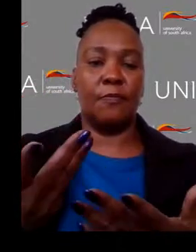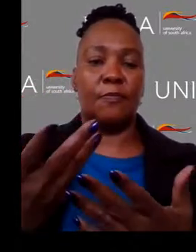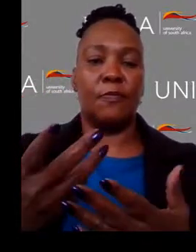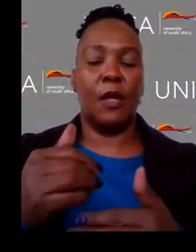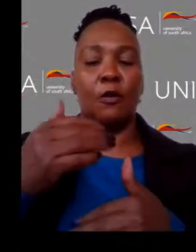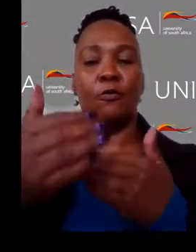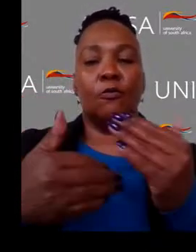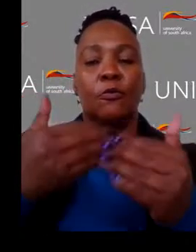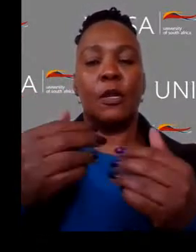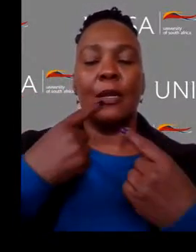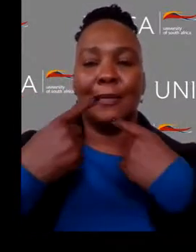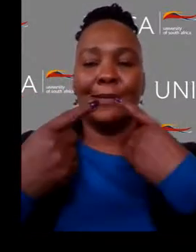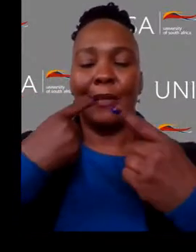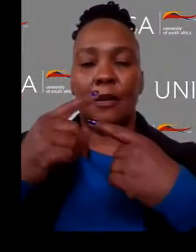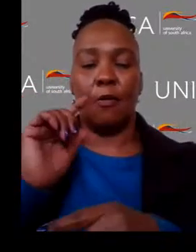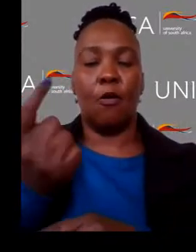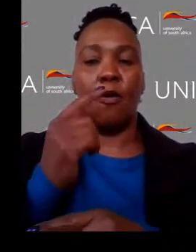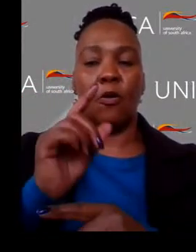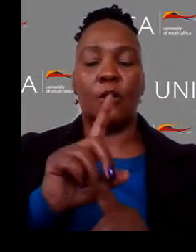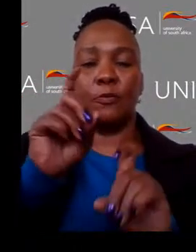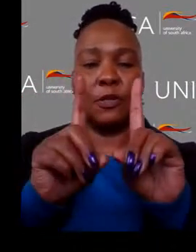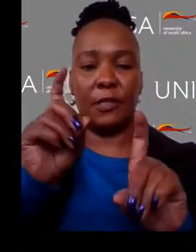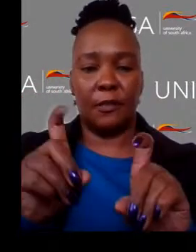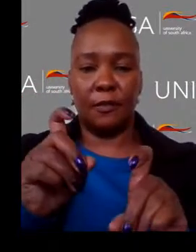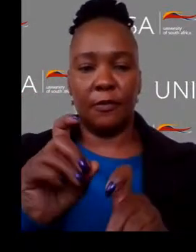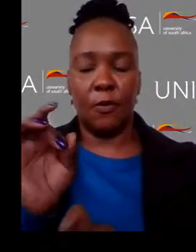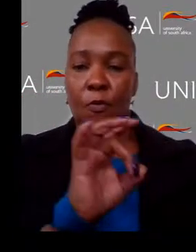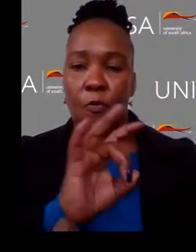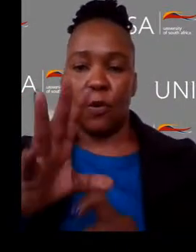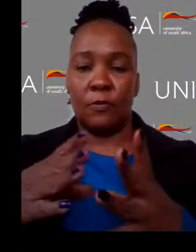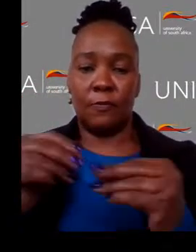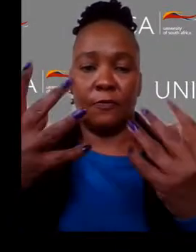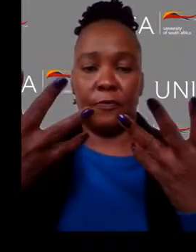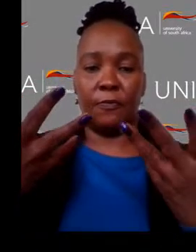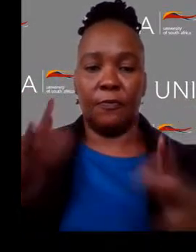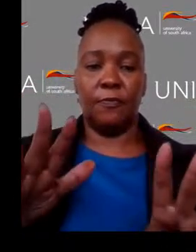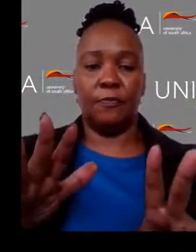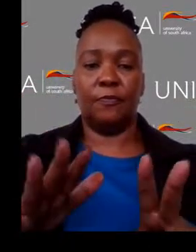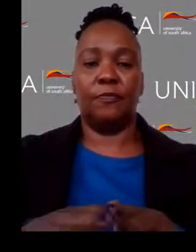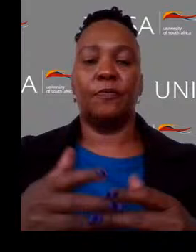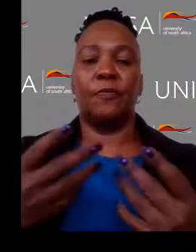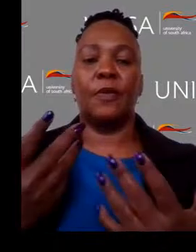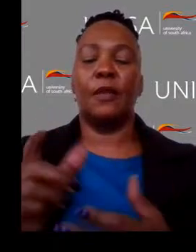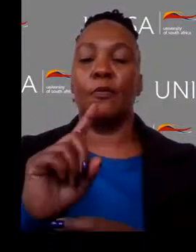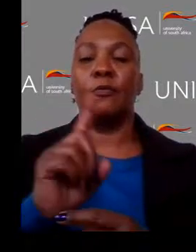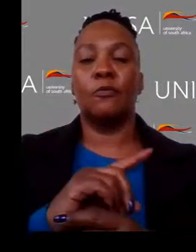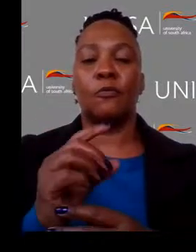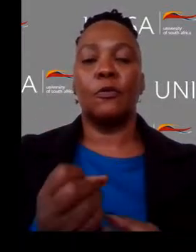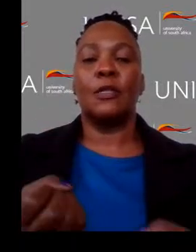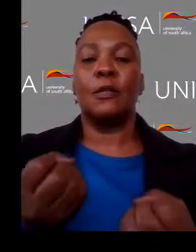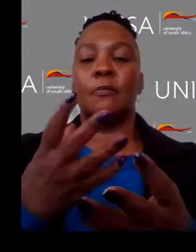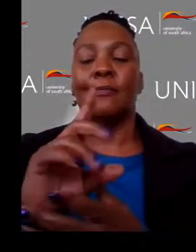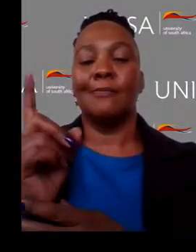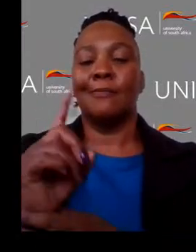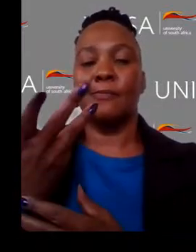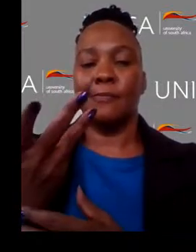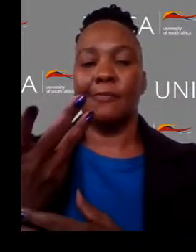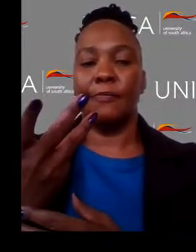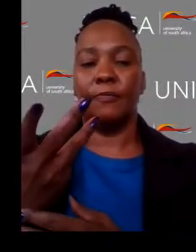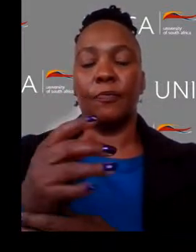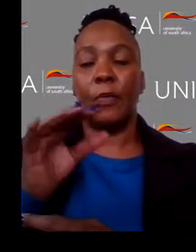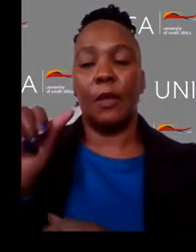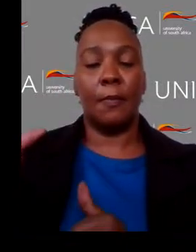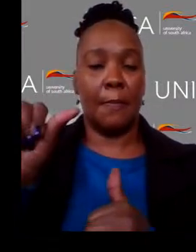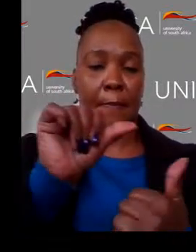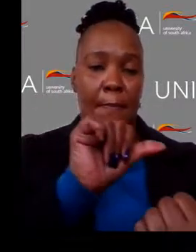with answering all the questions. Once you are done, or once it prompts you that you have to submit, you come back,